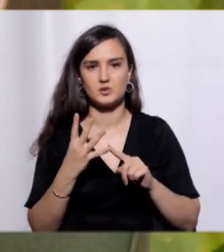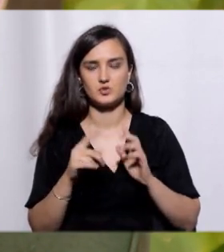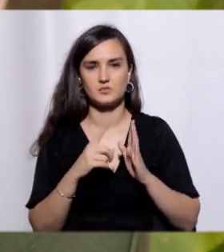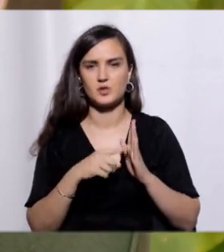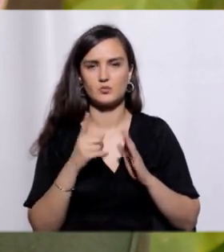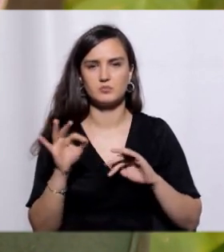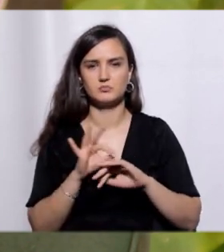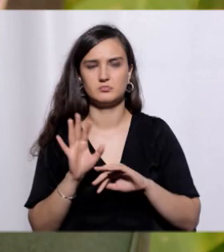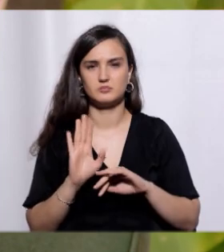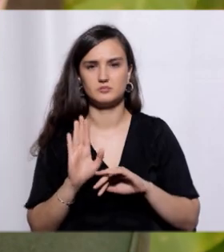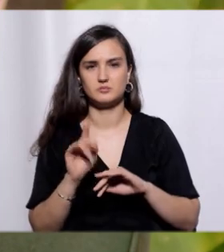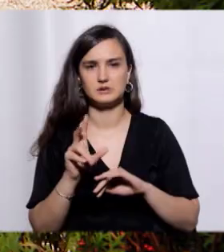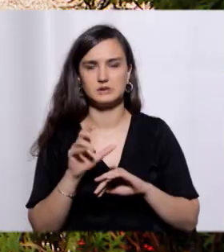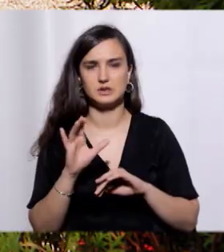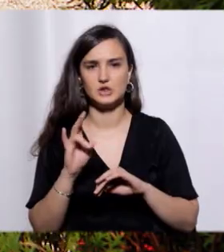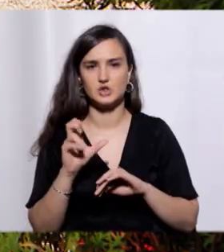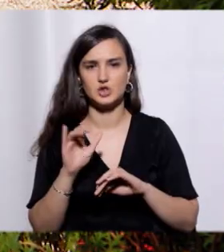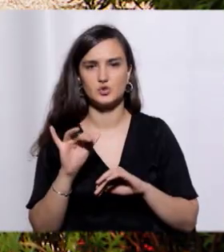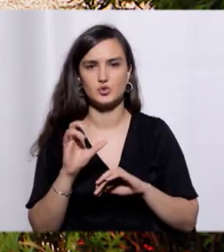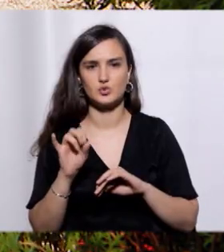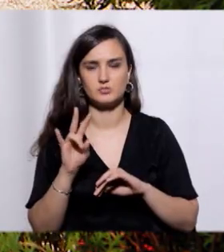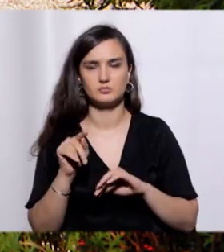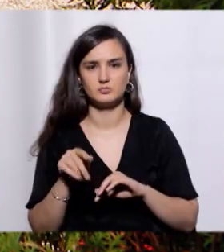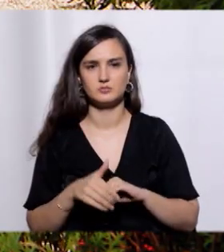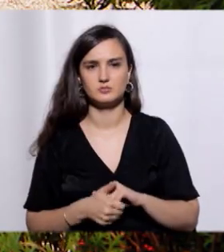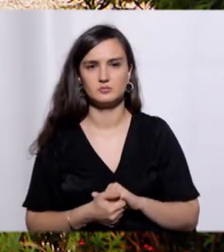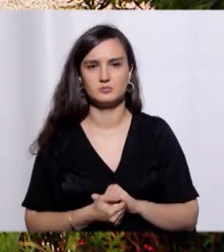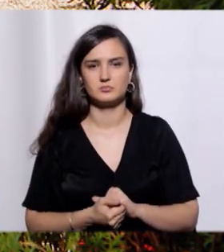Jane marry St. John?